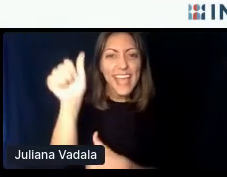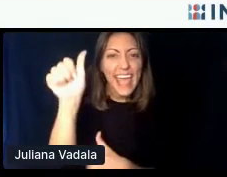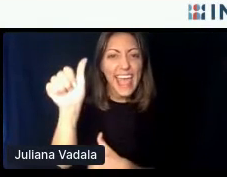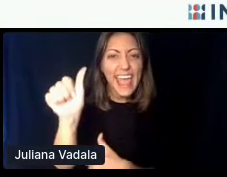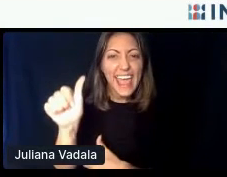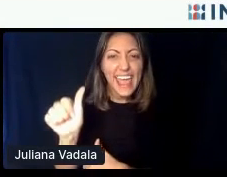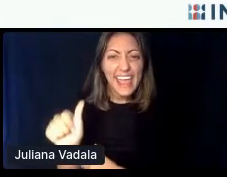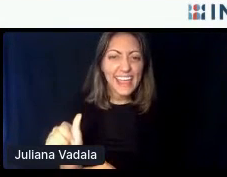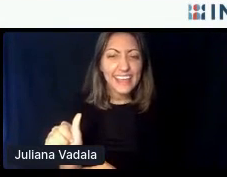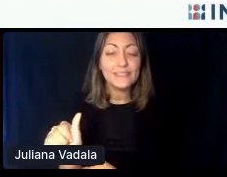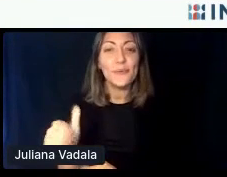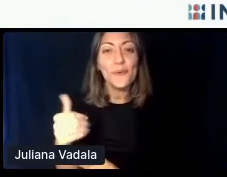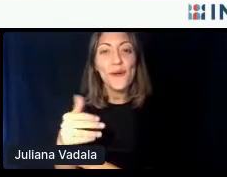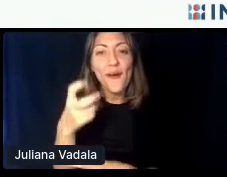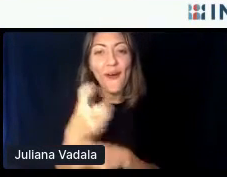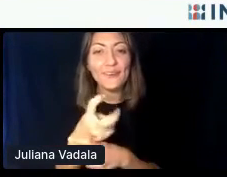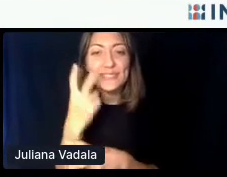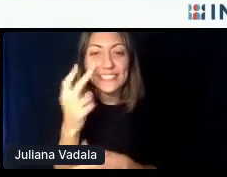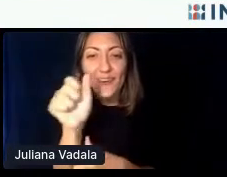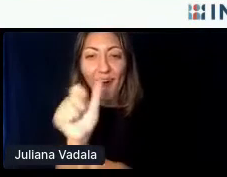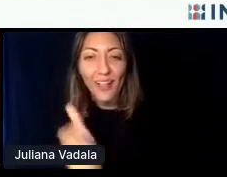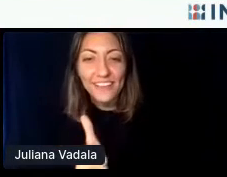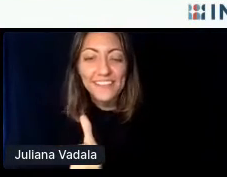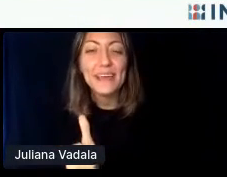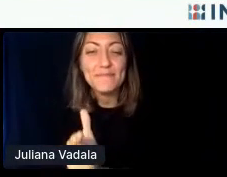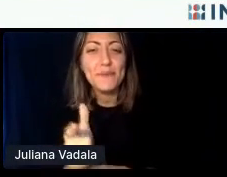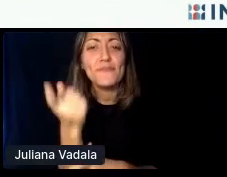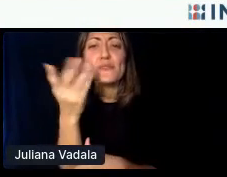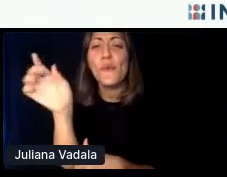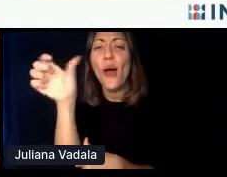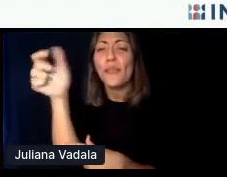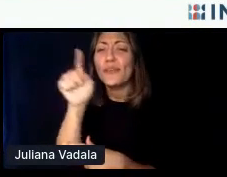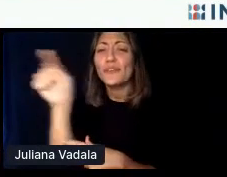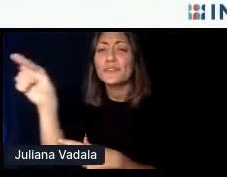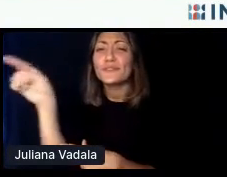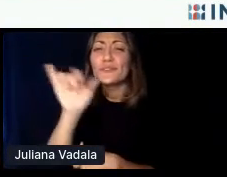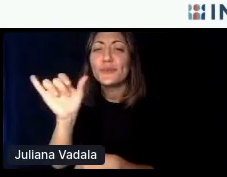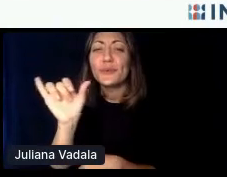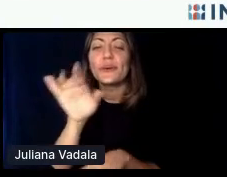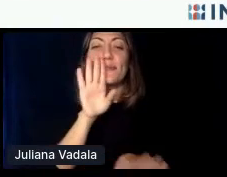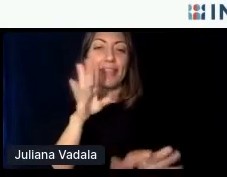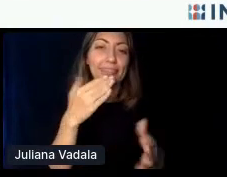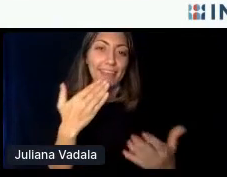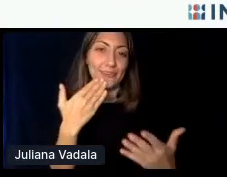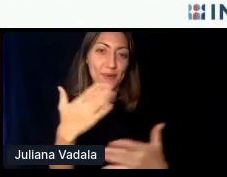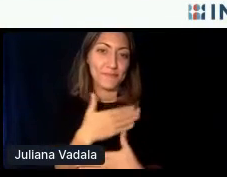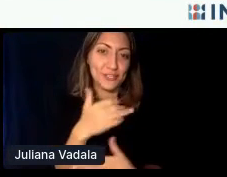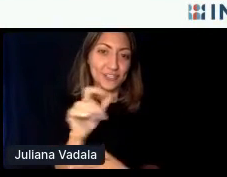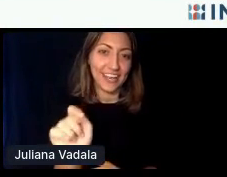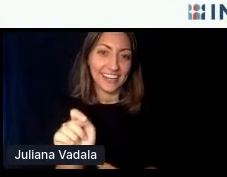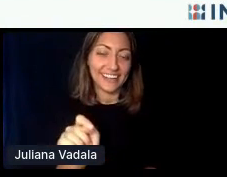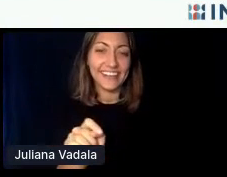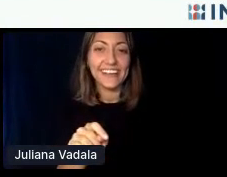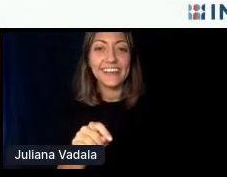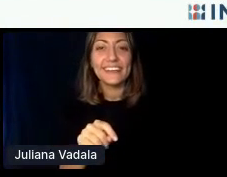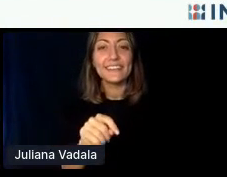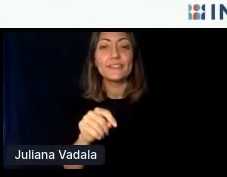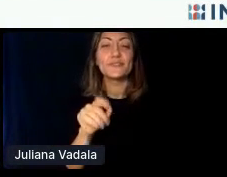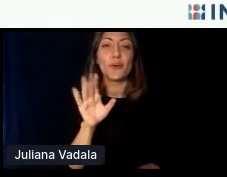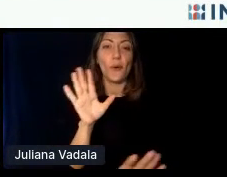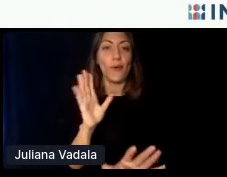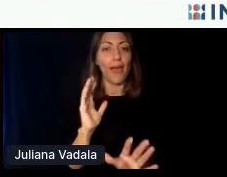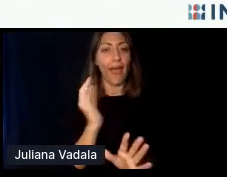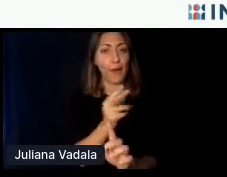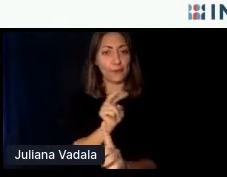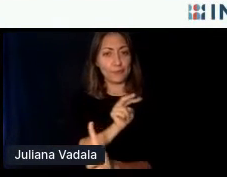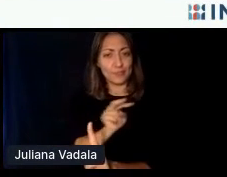Okay. Fantastic. Thank you all for chiming in there. Appreciate it. Yeah, so real quick, I'll share with you what our thought is. But